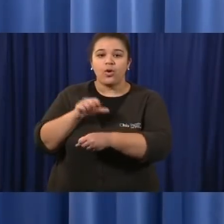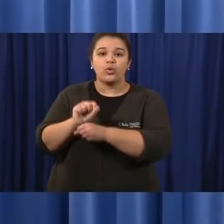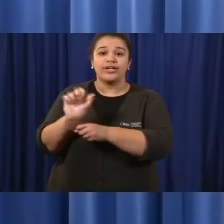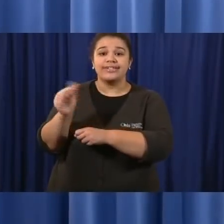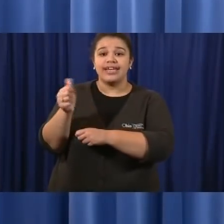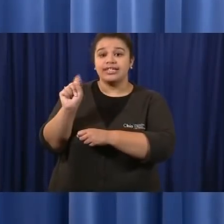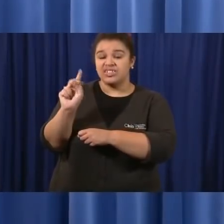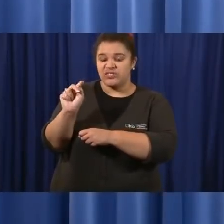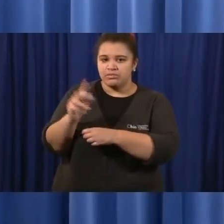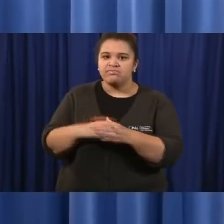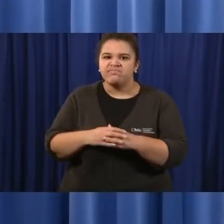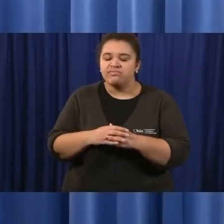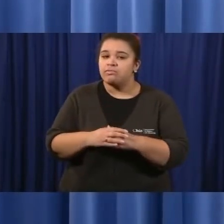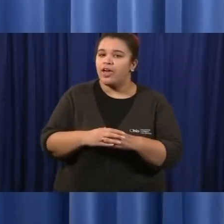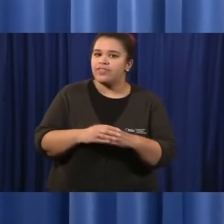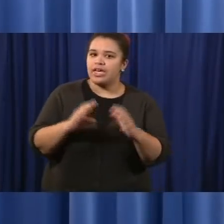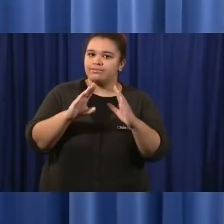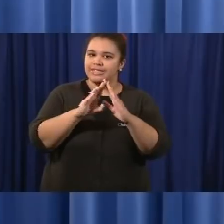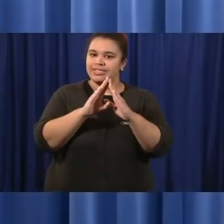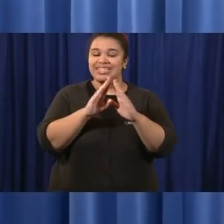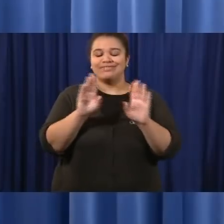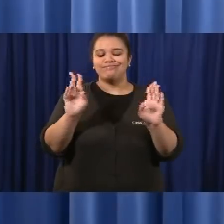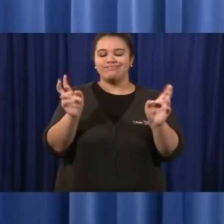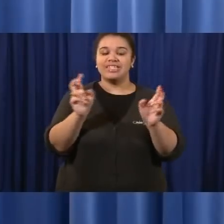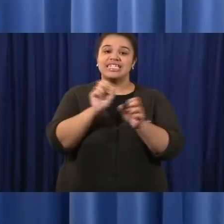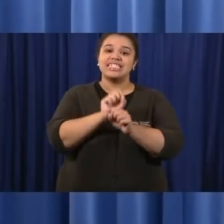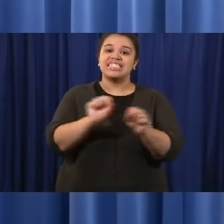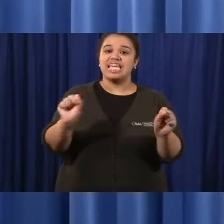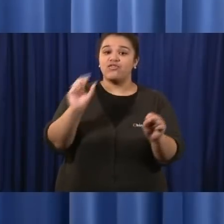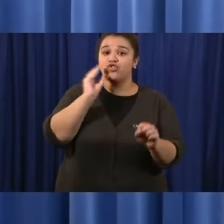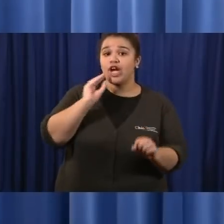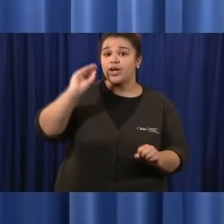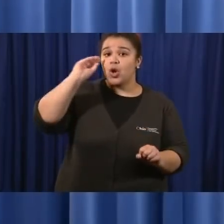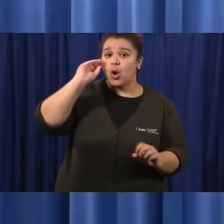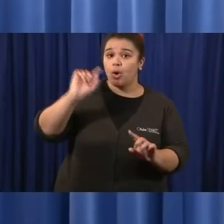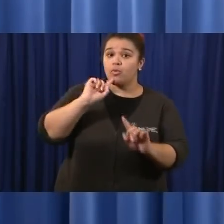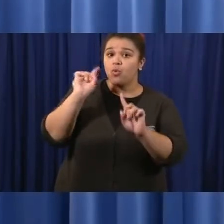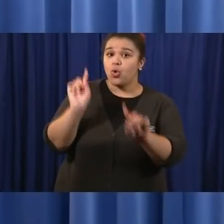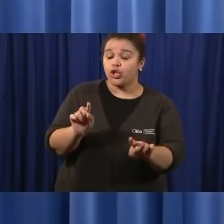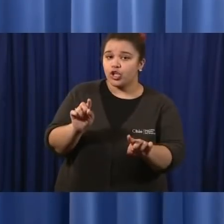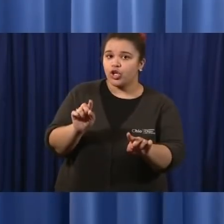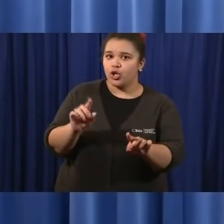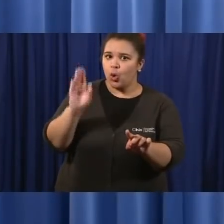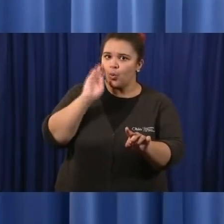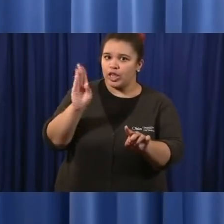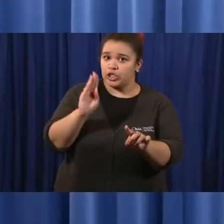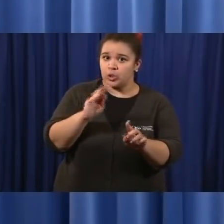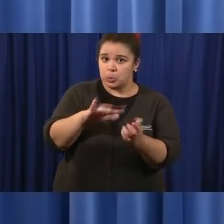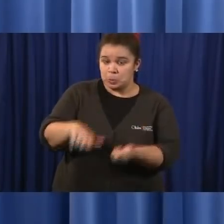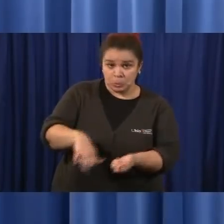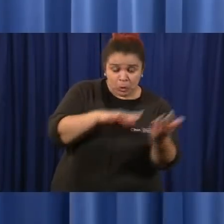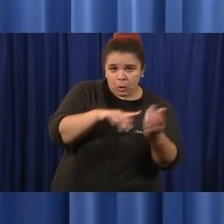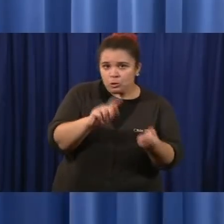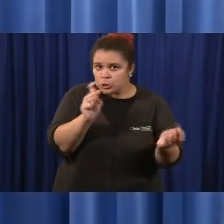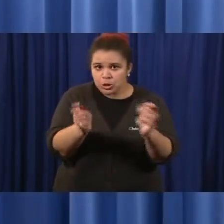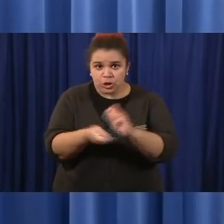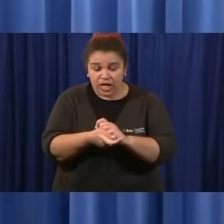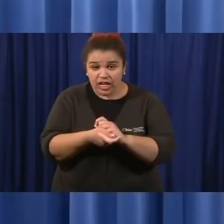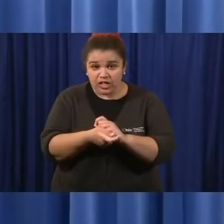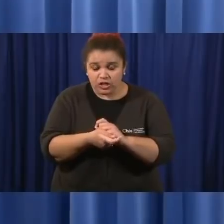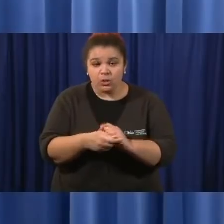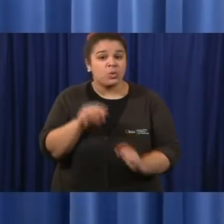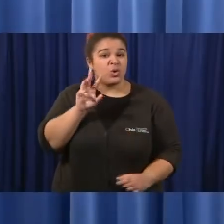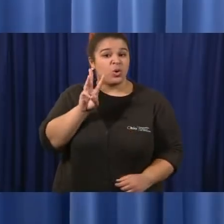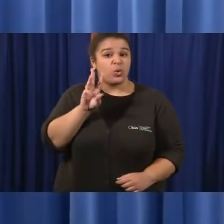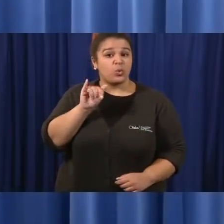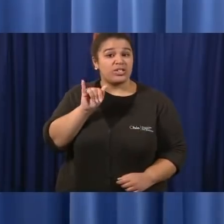if someone actually leaves this state? Wisconsin's Supreme Court struck down their stay-at-home order yesterday. Are you concerned about an